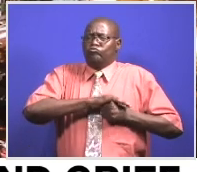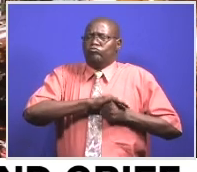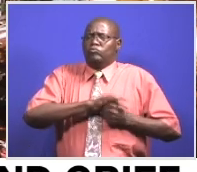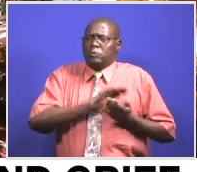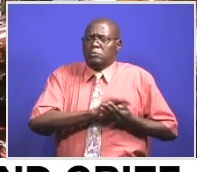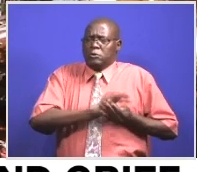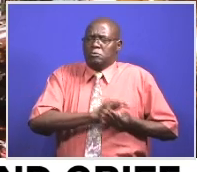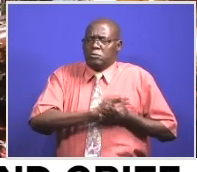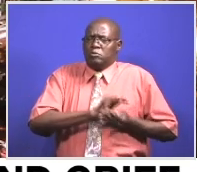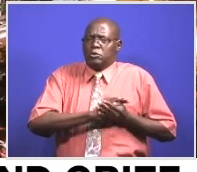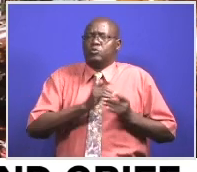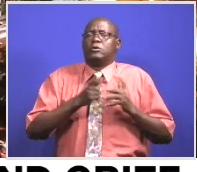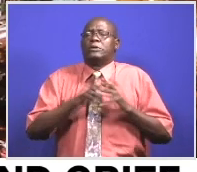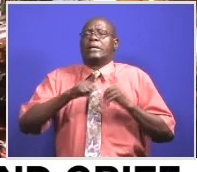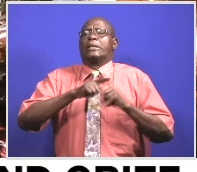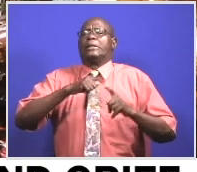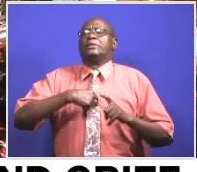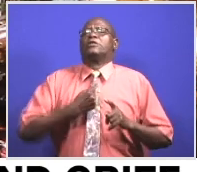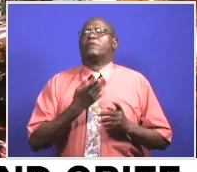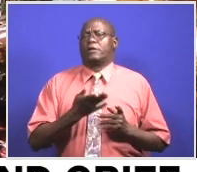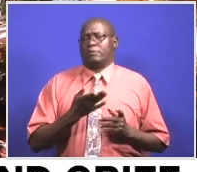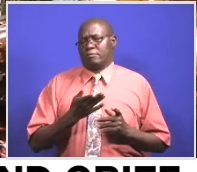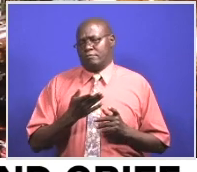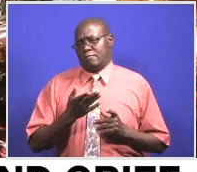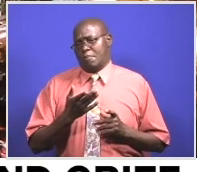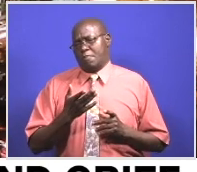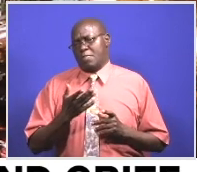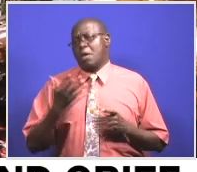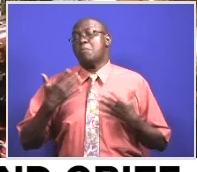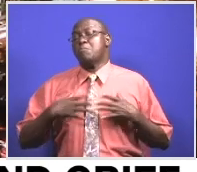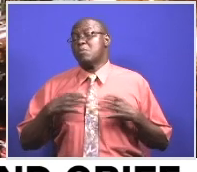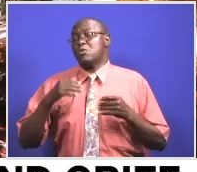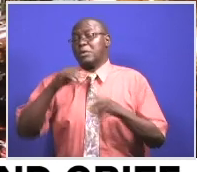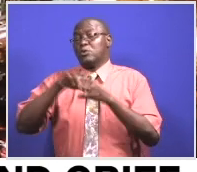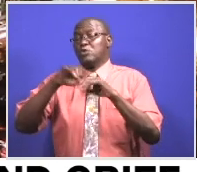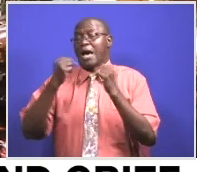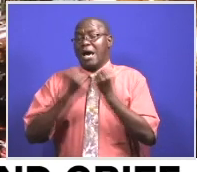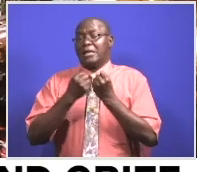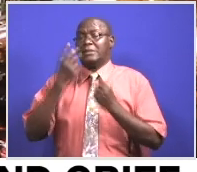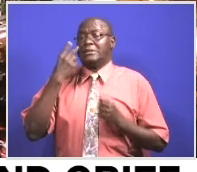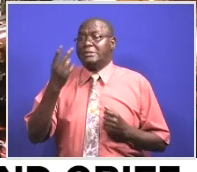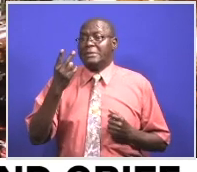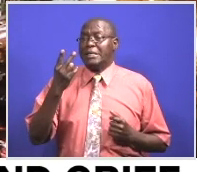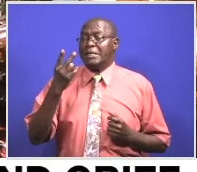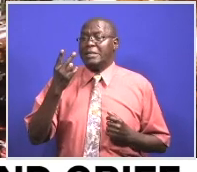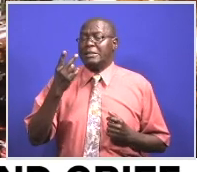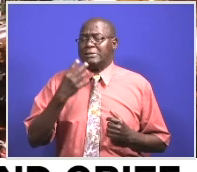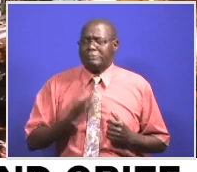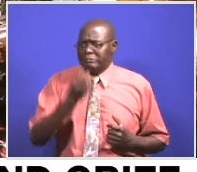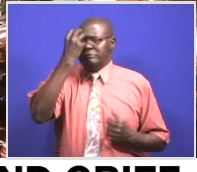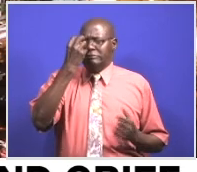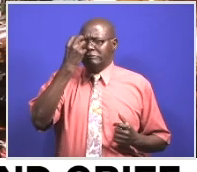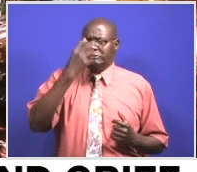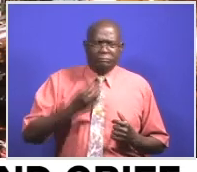projecting. Let me tell you, sometimes you find people in the society that they are projecting anger. You tell them something, they get agitated. It's because there's